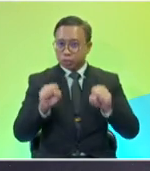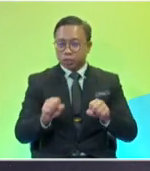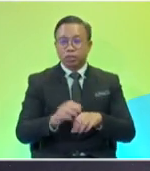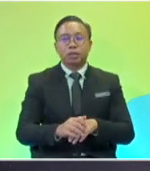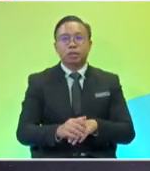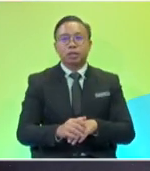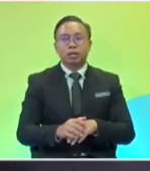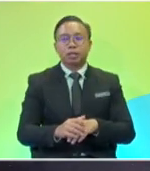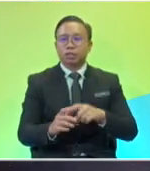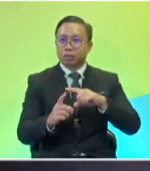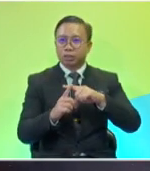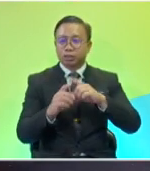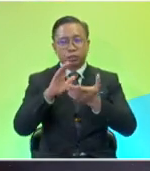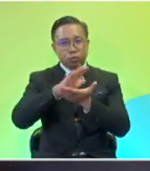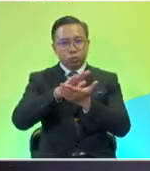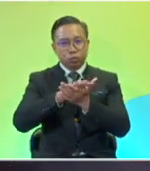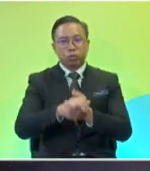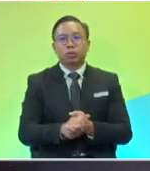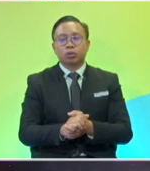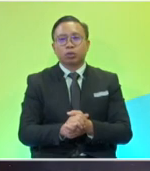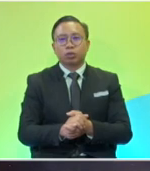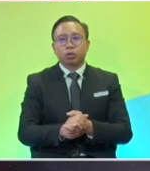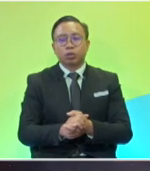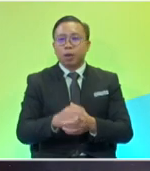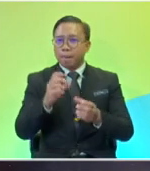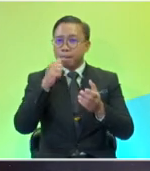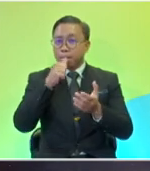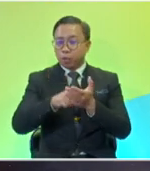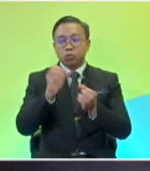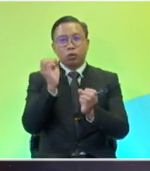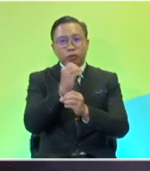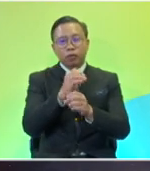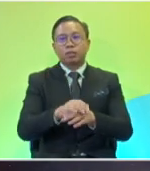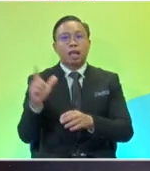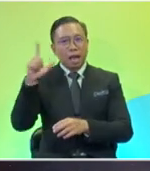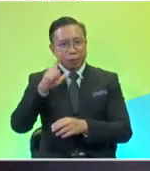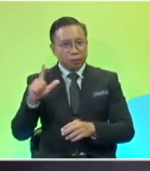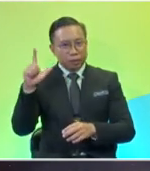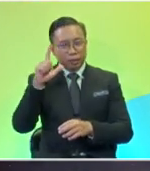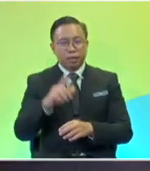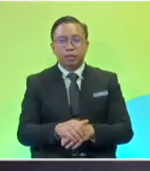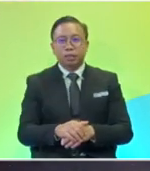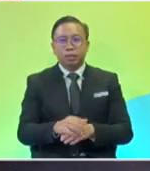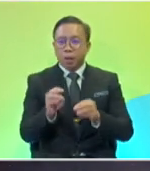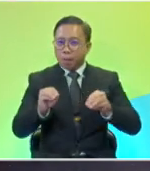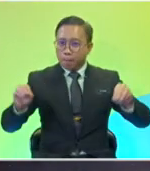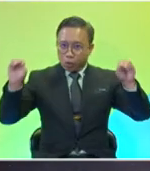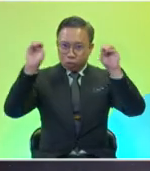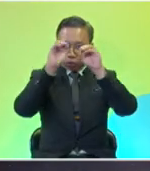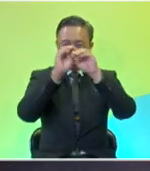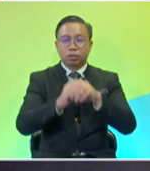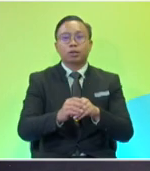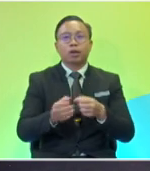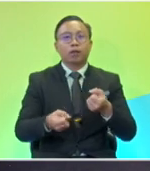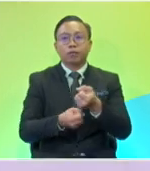Church. School. Post office. Library. Mosque.